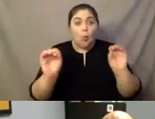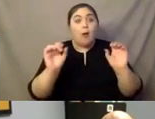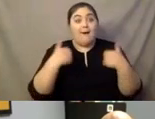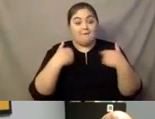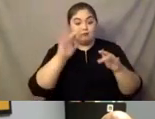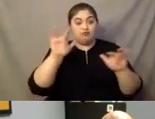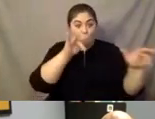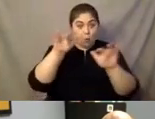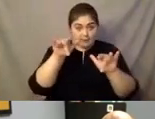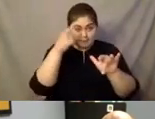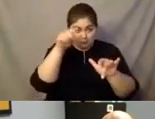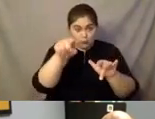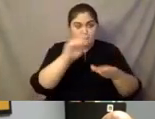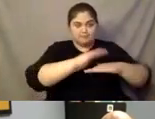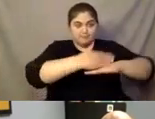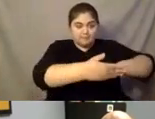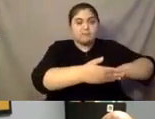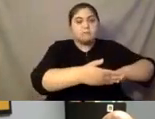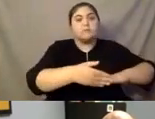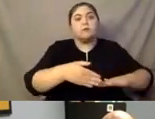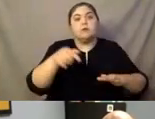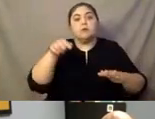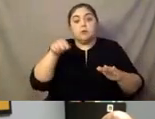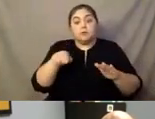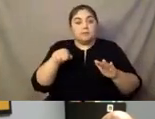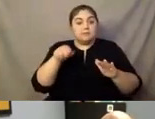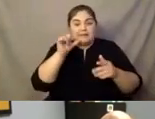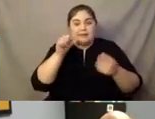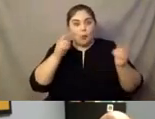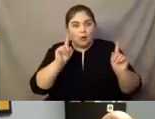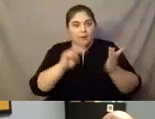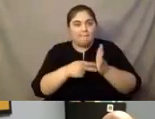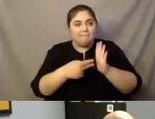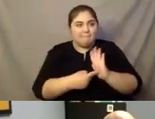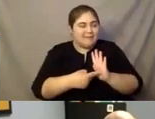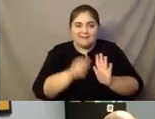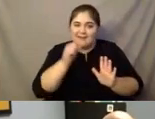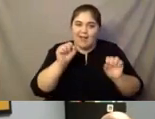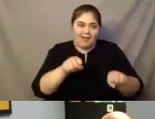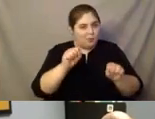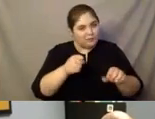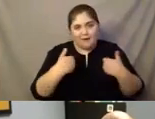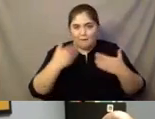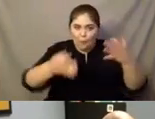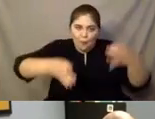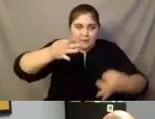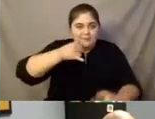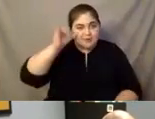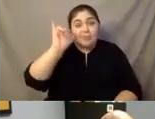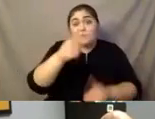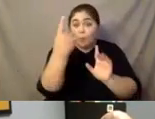function to work, so we could not go on the record. We had to have an off-the-record conversation. So that was just one